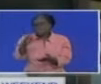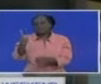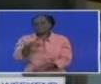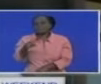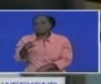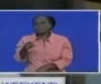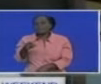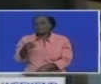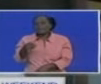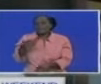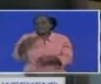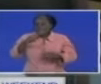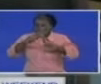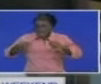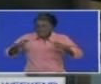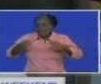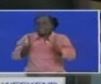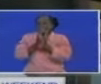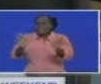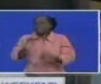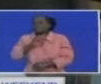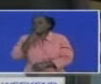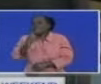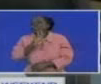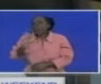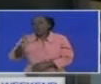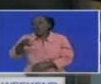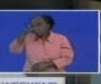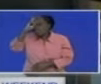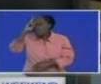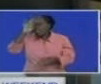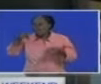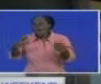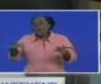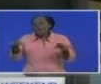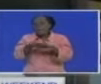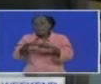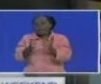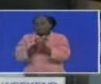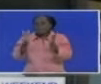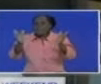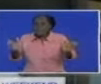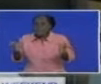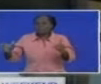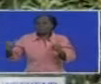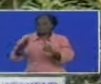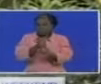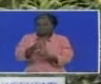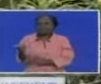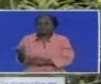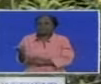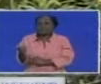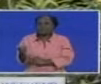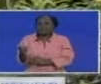to state firmly that no police officer or any member of the public who have been taken hostage.